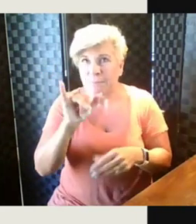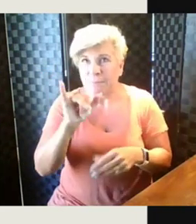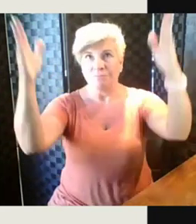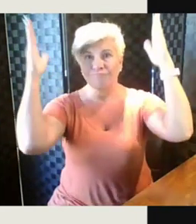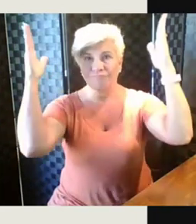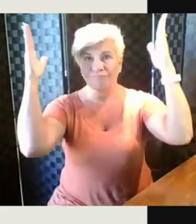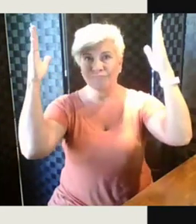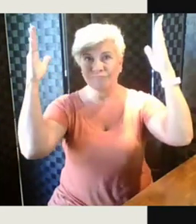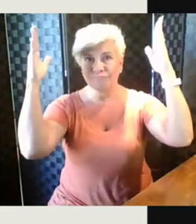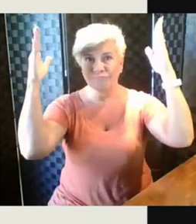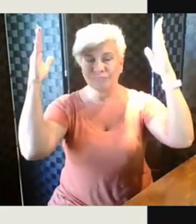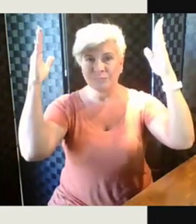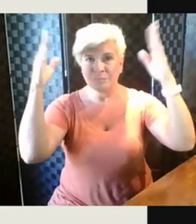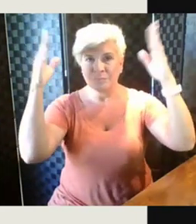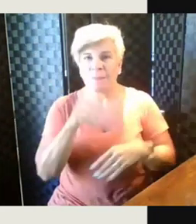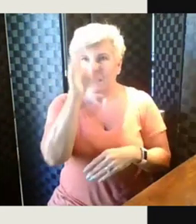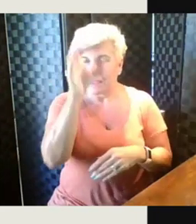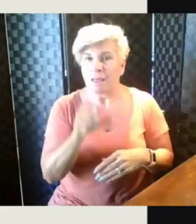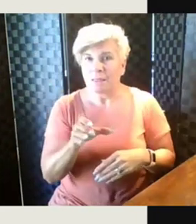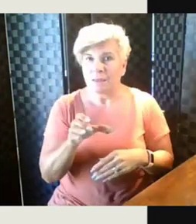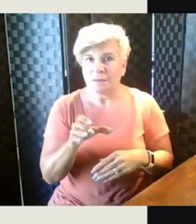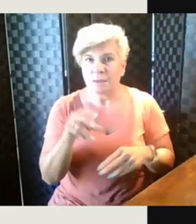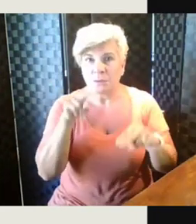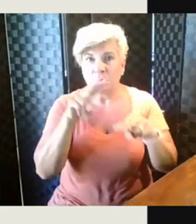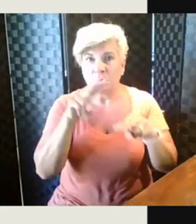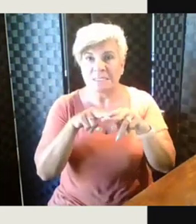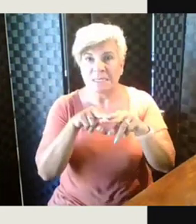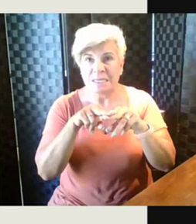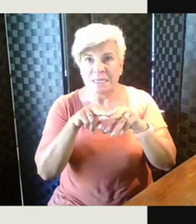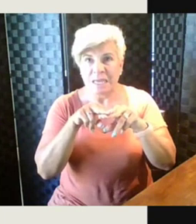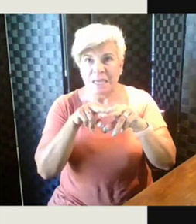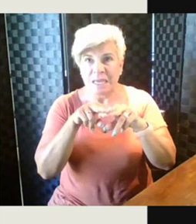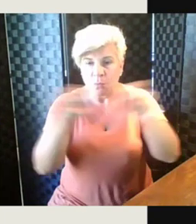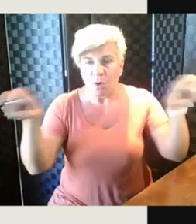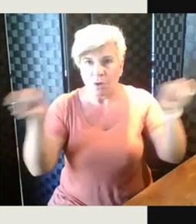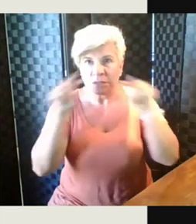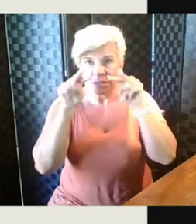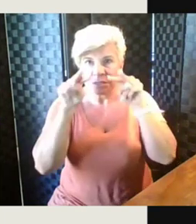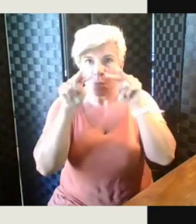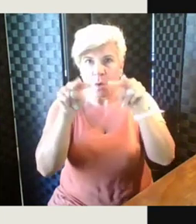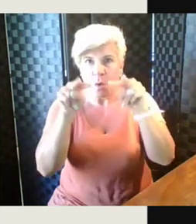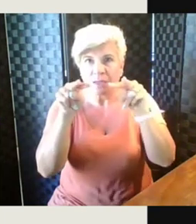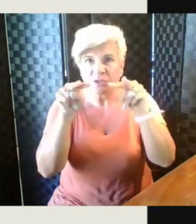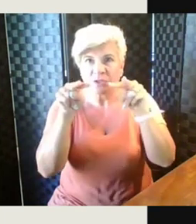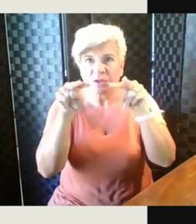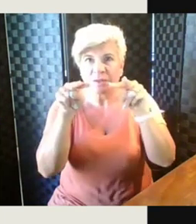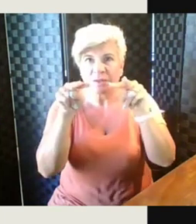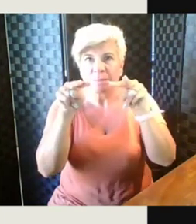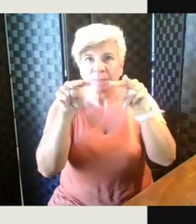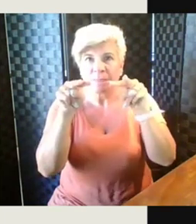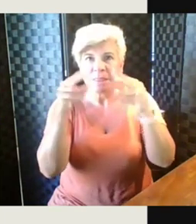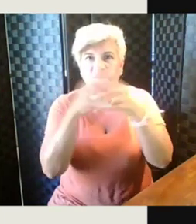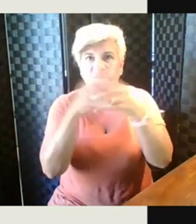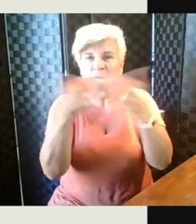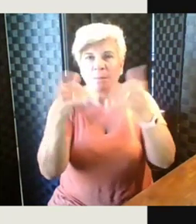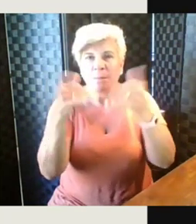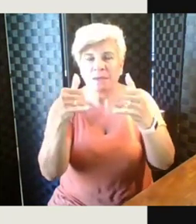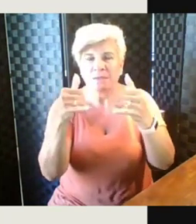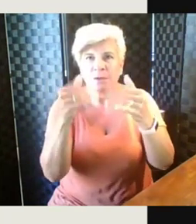So remember, we sit in rows to watch the football players make a field goal through the columns.